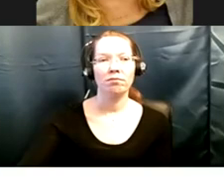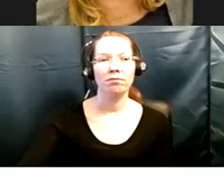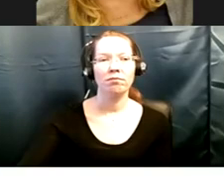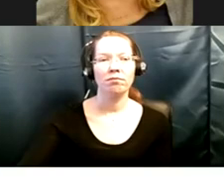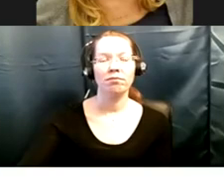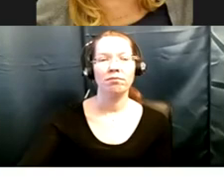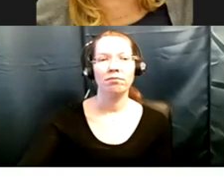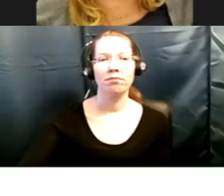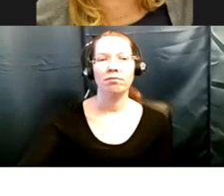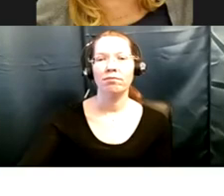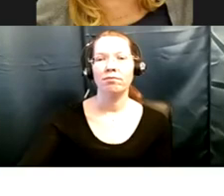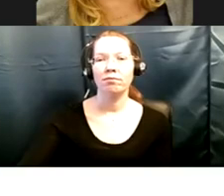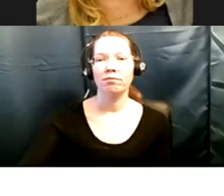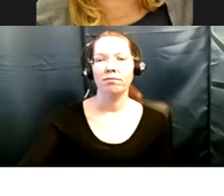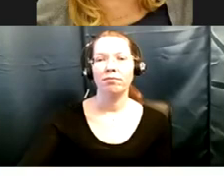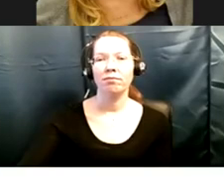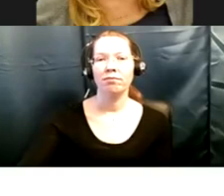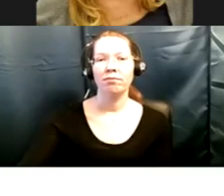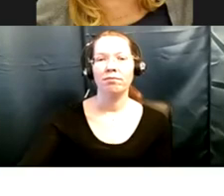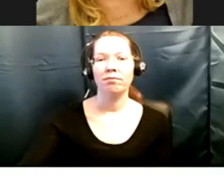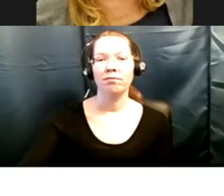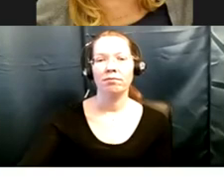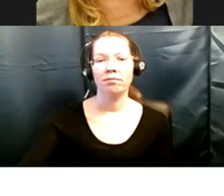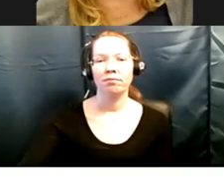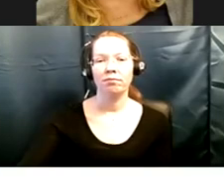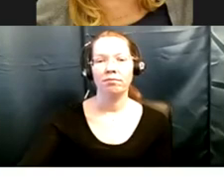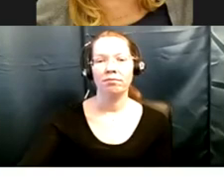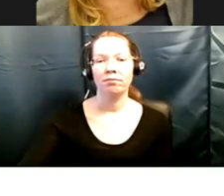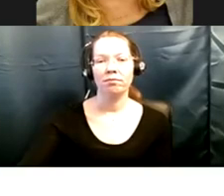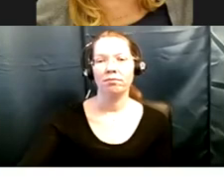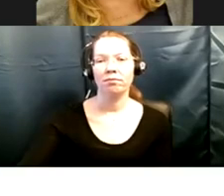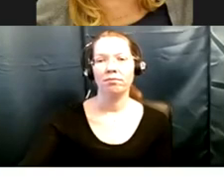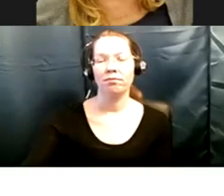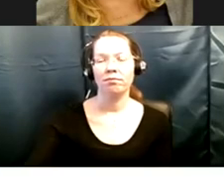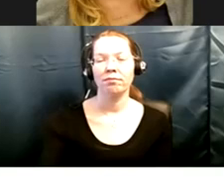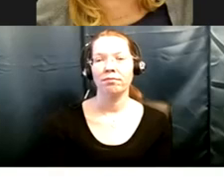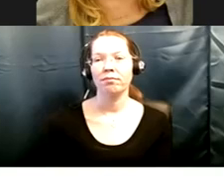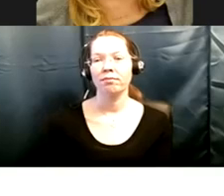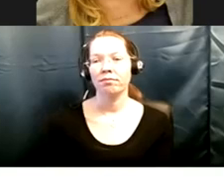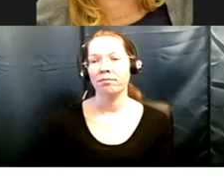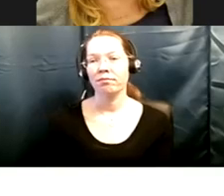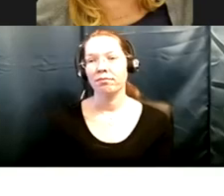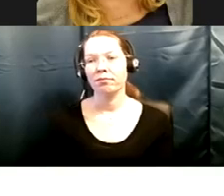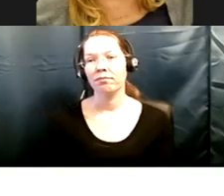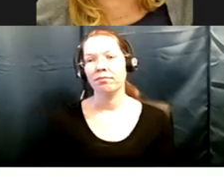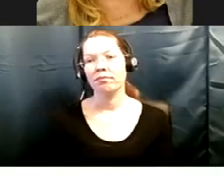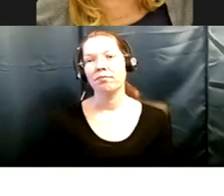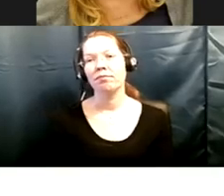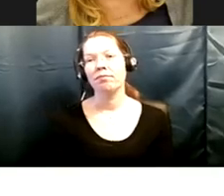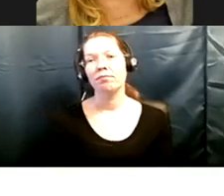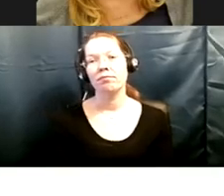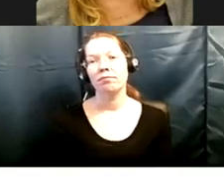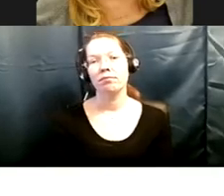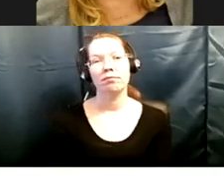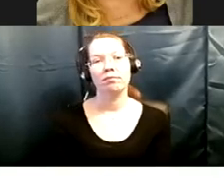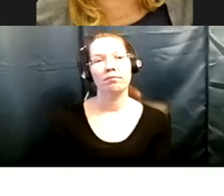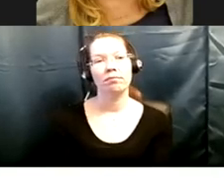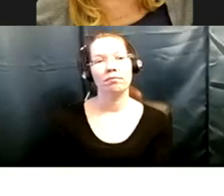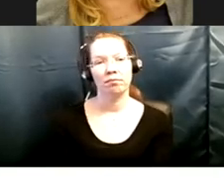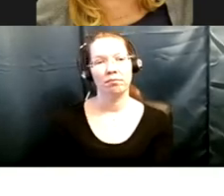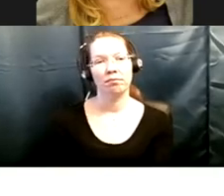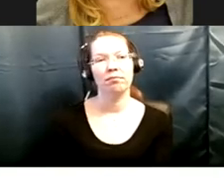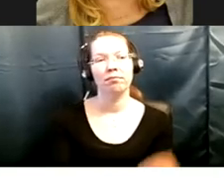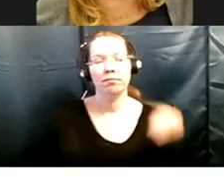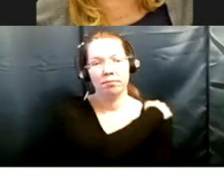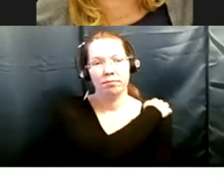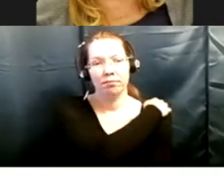couple of other quick things we want to mention in the intro here. One is our website's a really important way to stay in touch